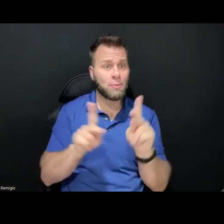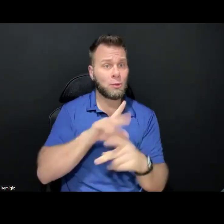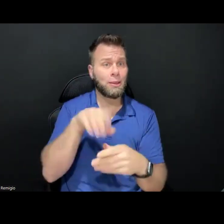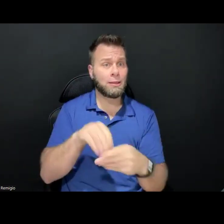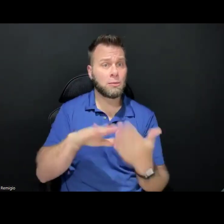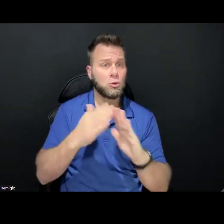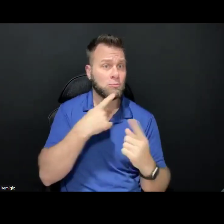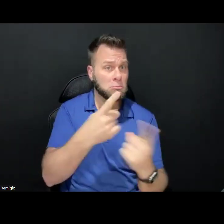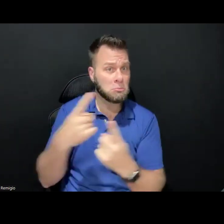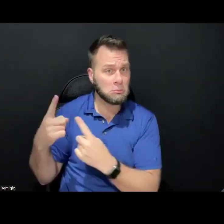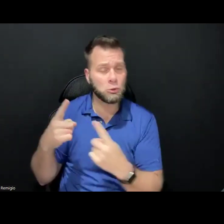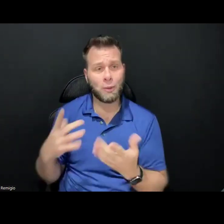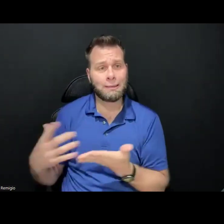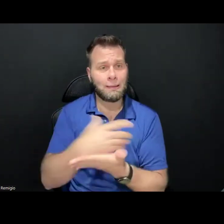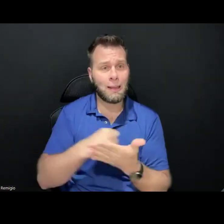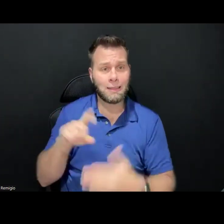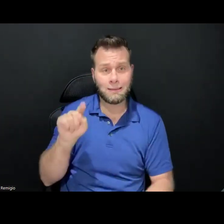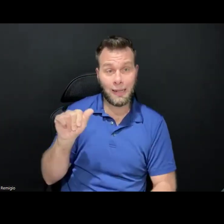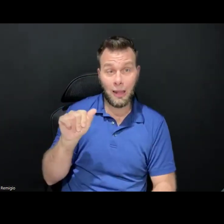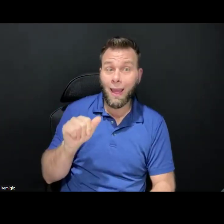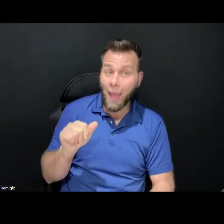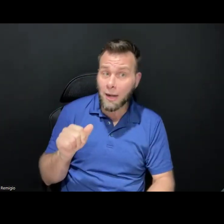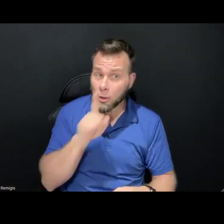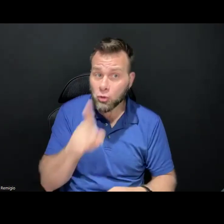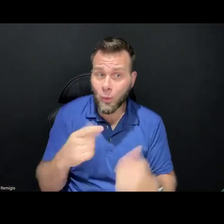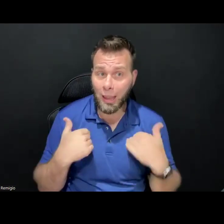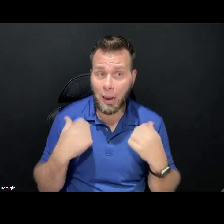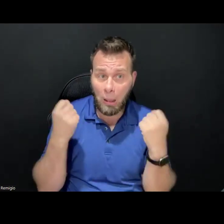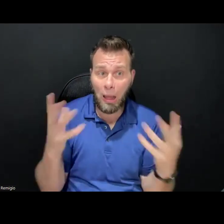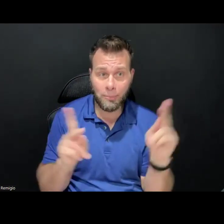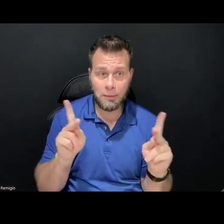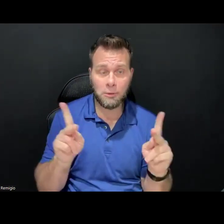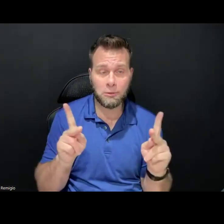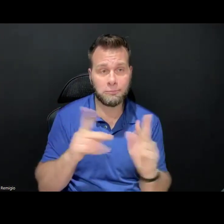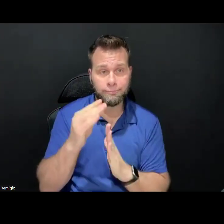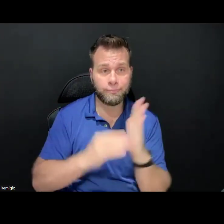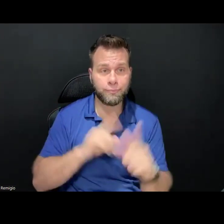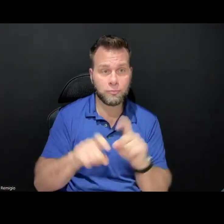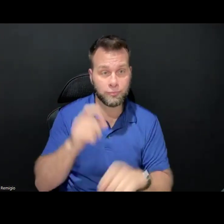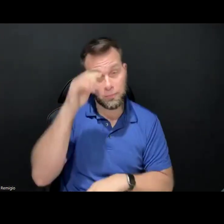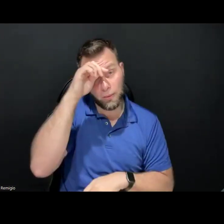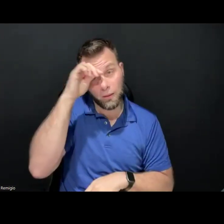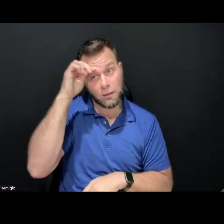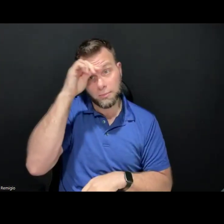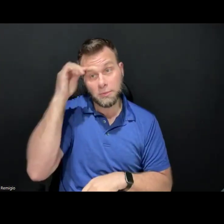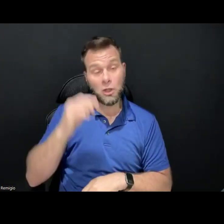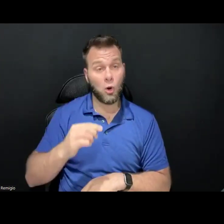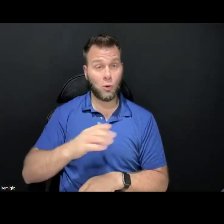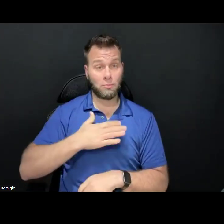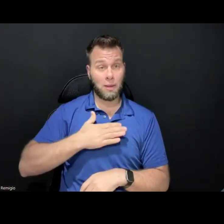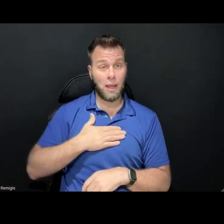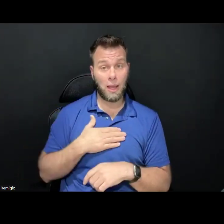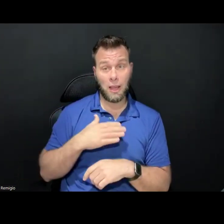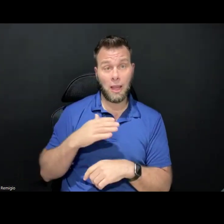data and the sample to be as large as possible. But my individual foundations have